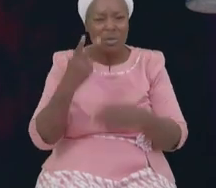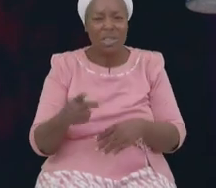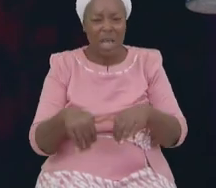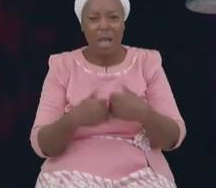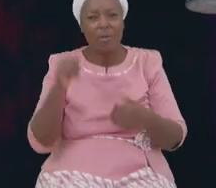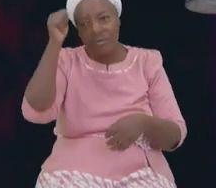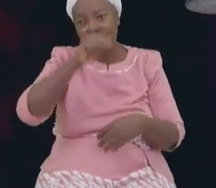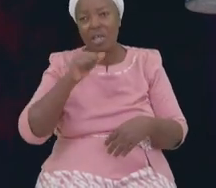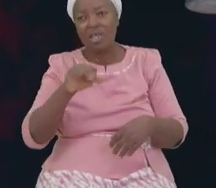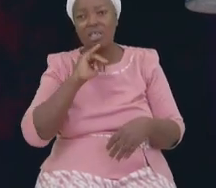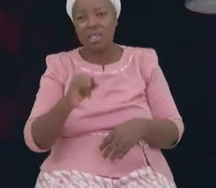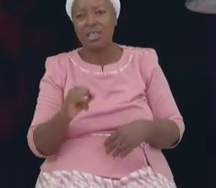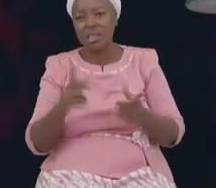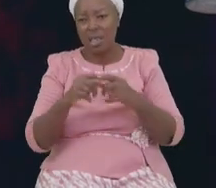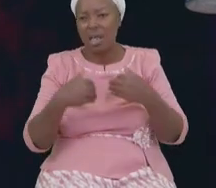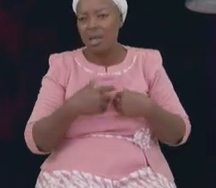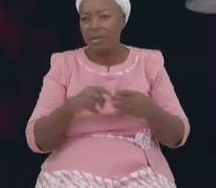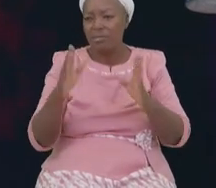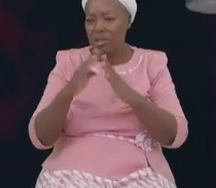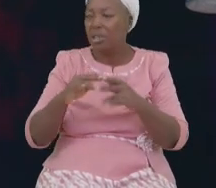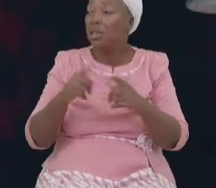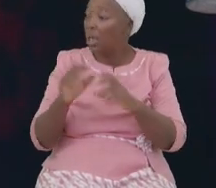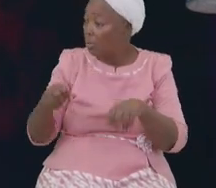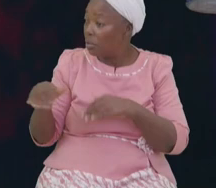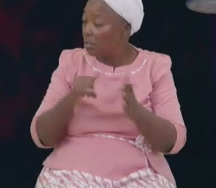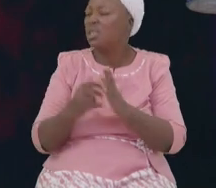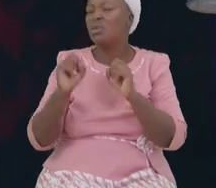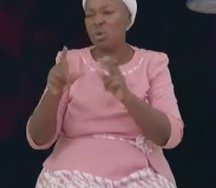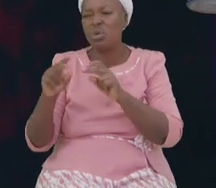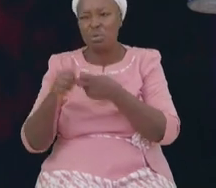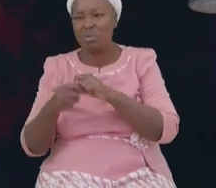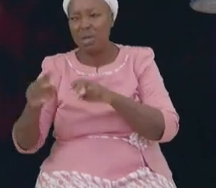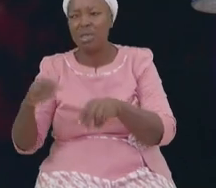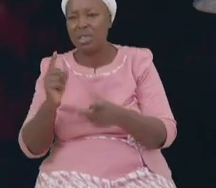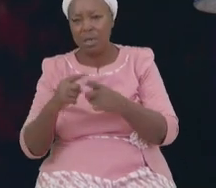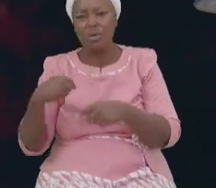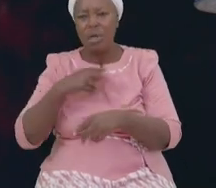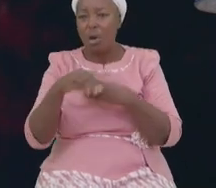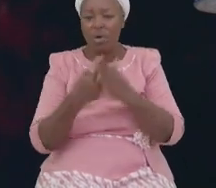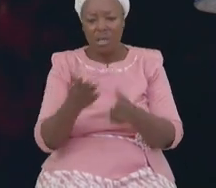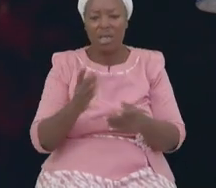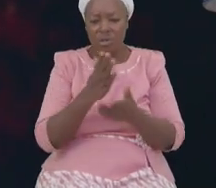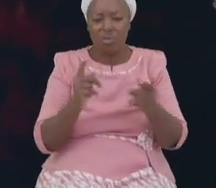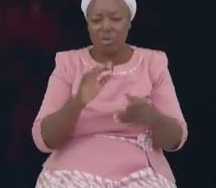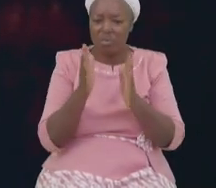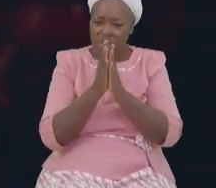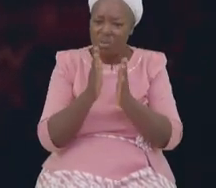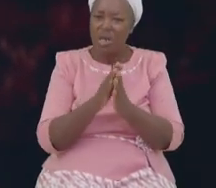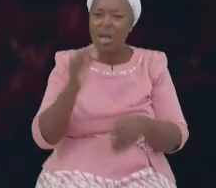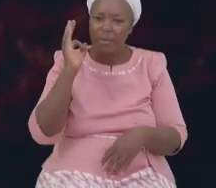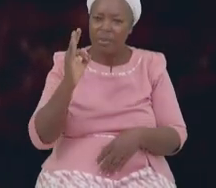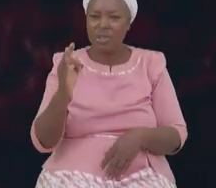their meetings. Can we go? I said, of course we can go. And so we were there. Somebody preached. And the fellow that preached